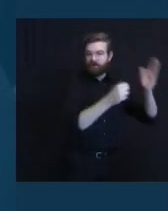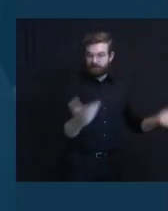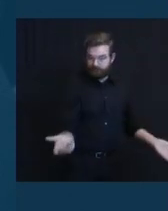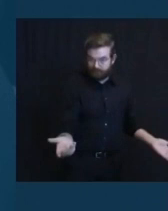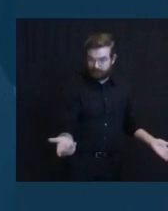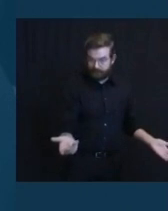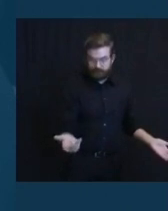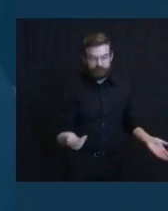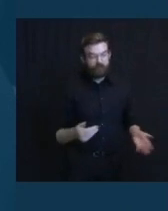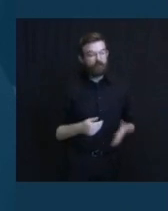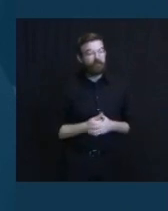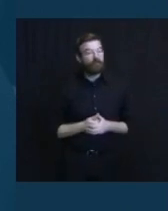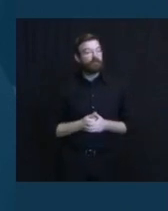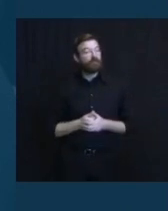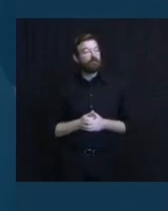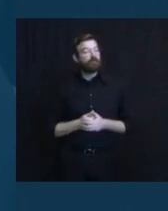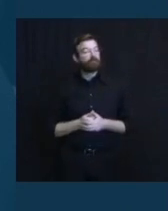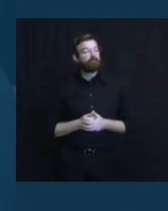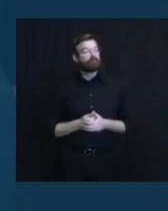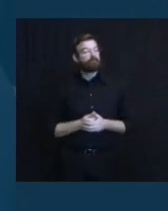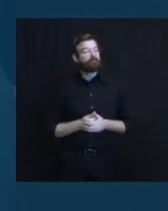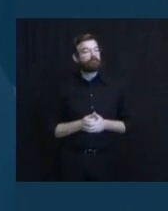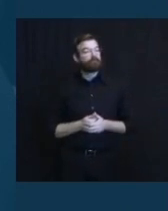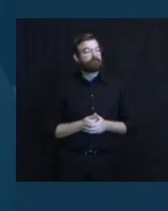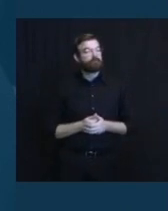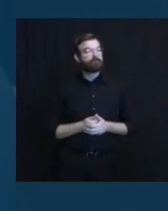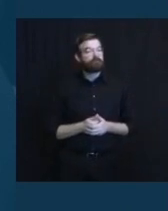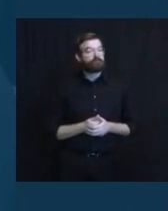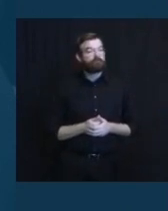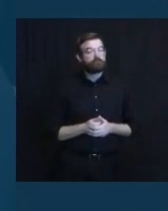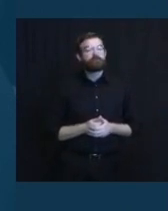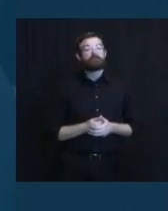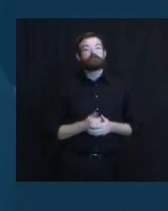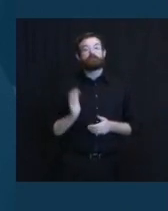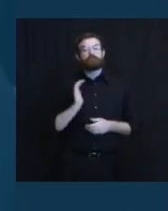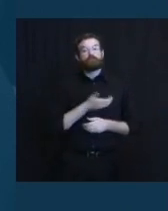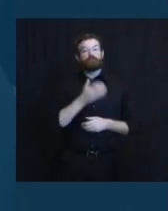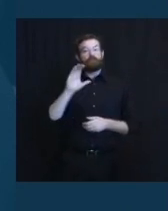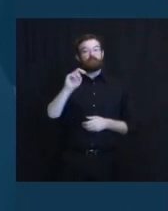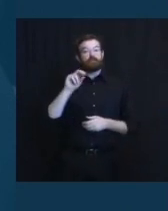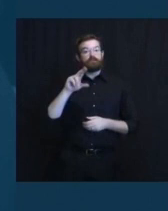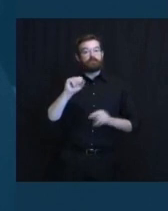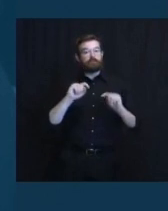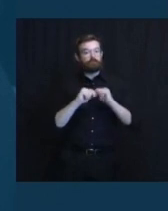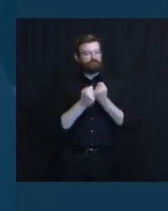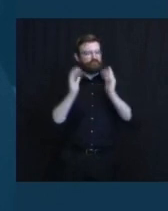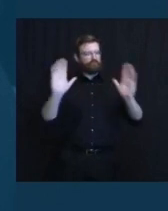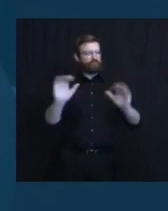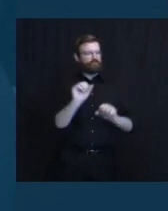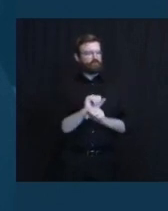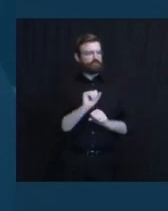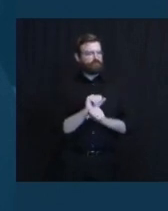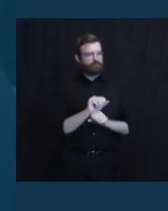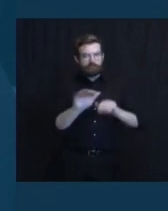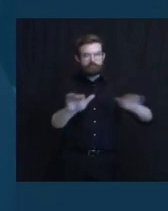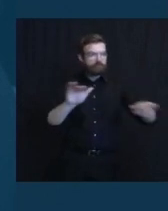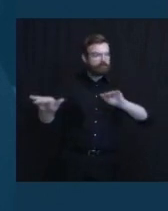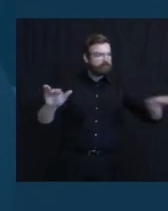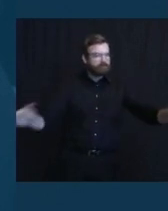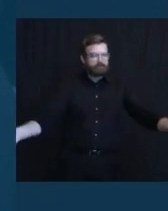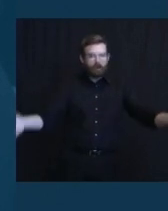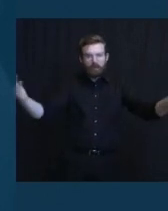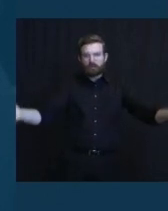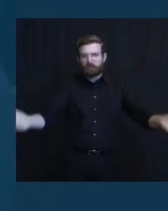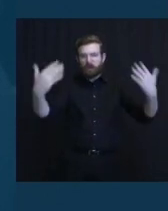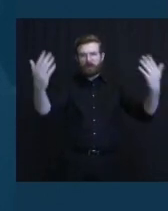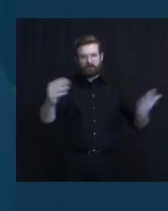its community-based information efforts, urging those residents who have yet to be counted to get counted. And those efforts will continue in